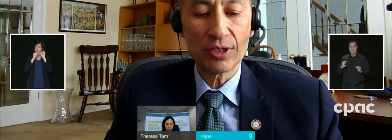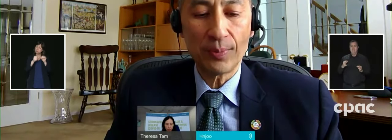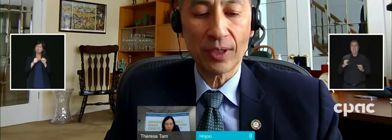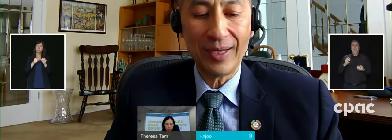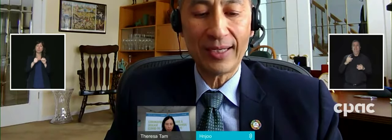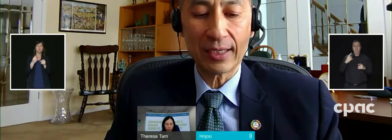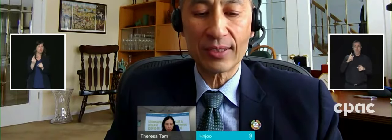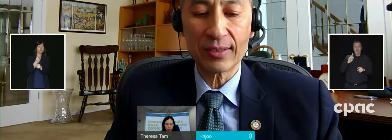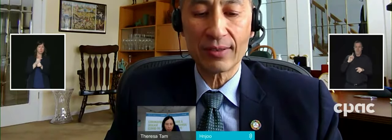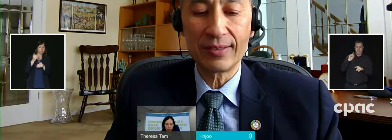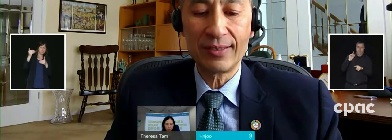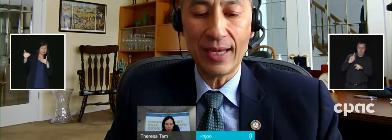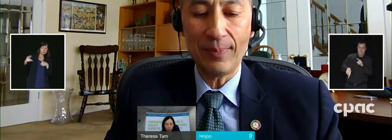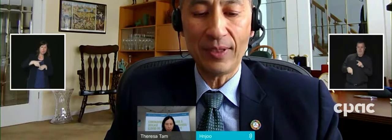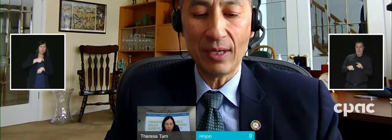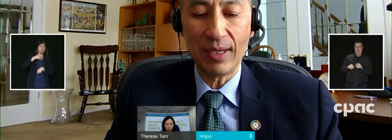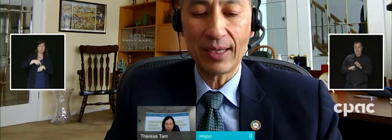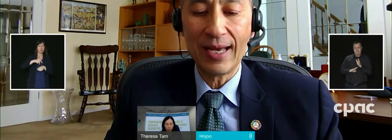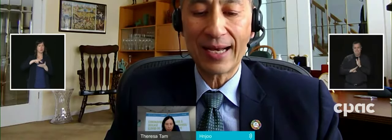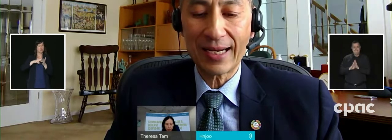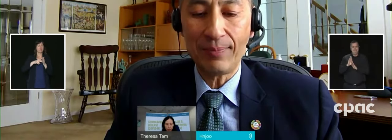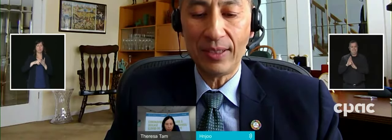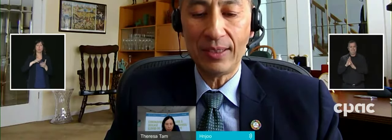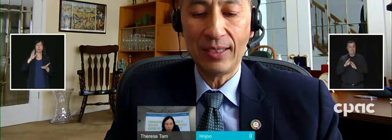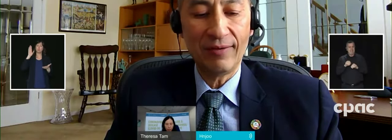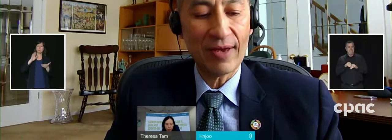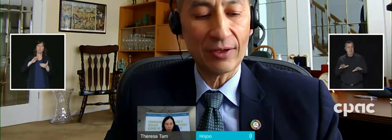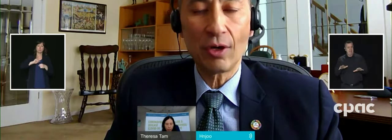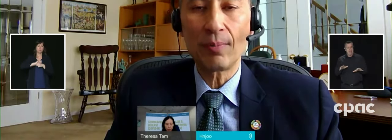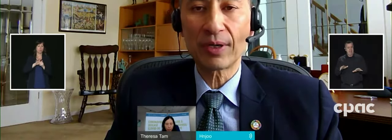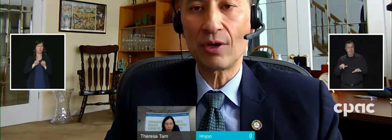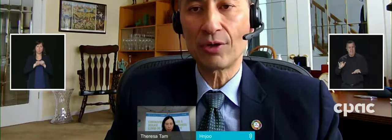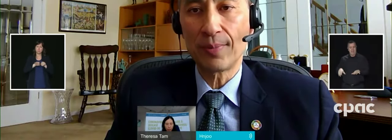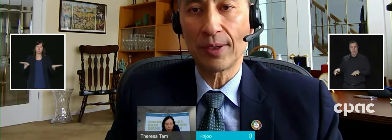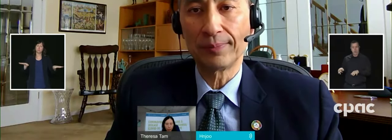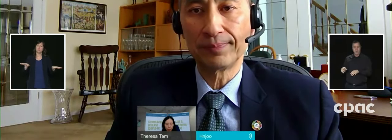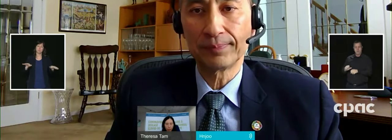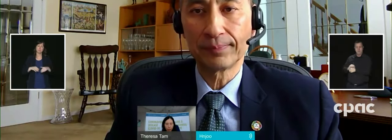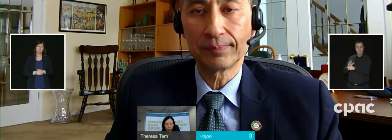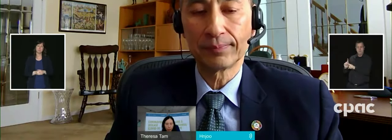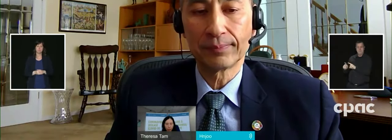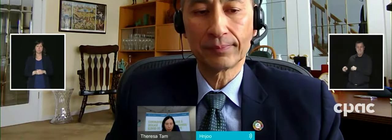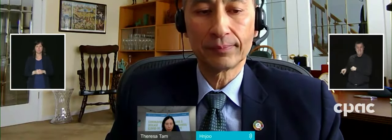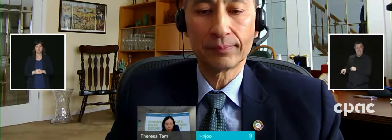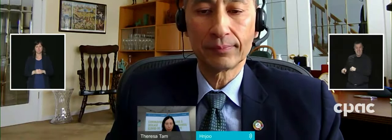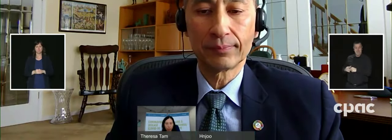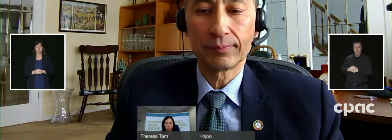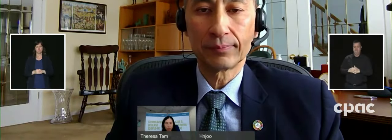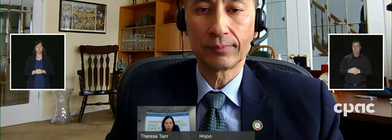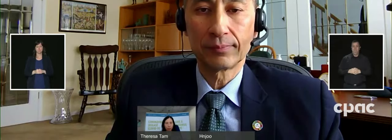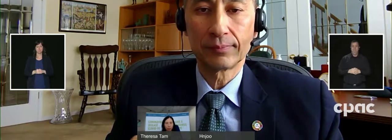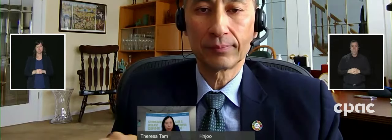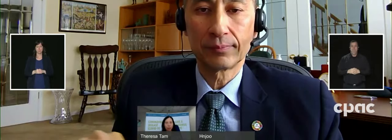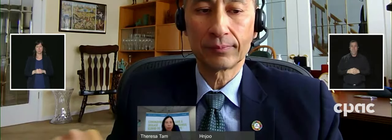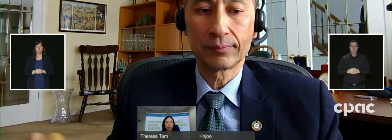longtemps pour supprimer la croissance épidémique rapide des variants préoccupants.